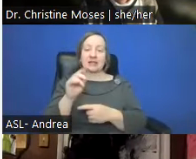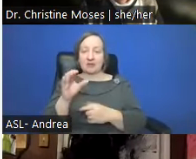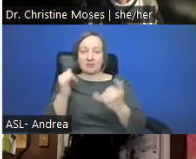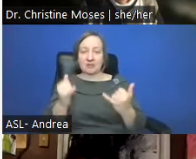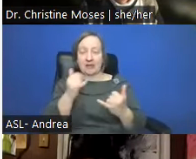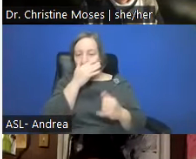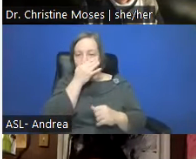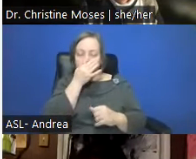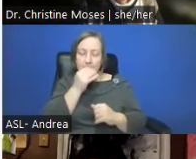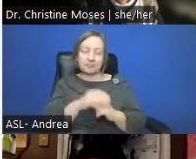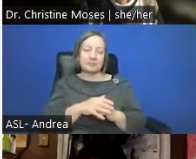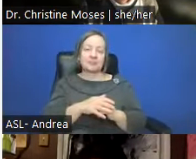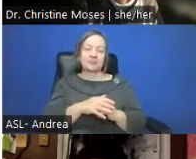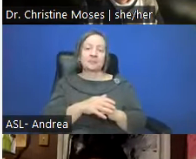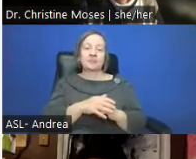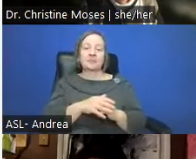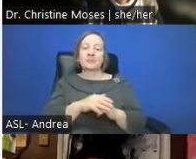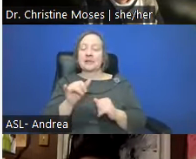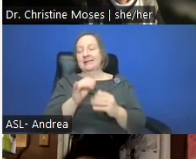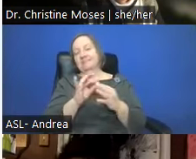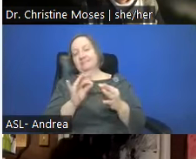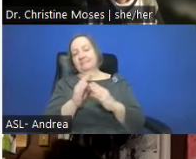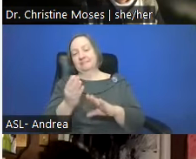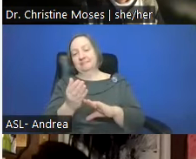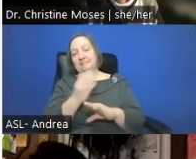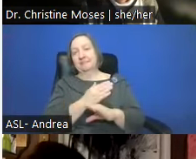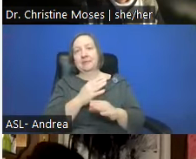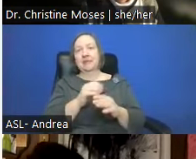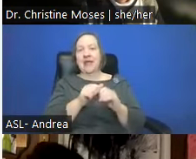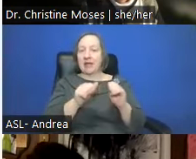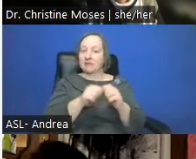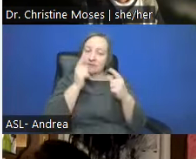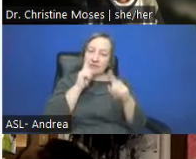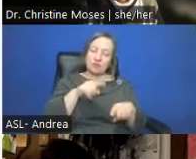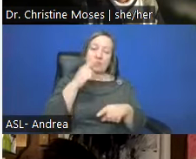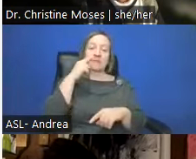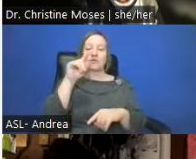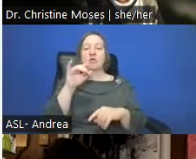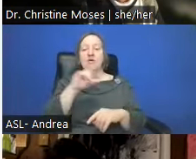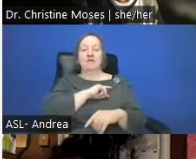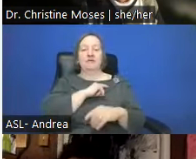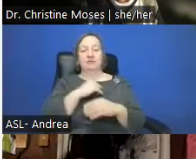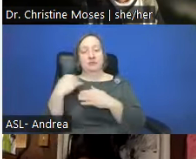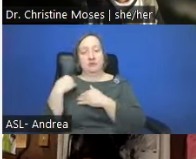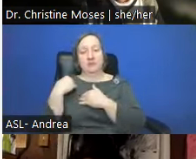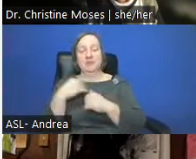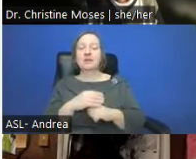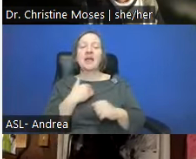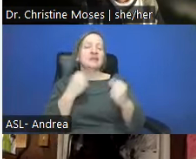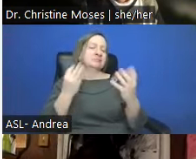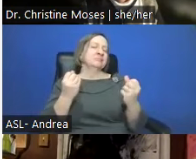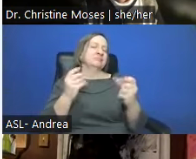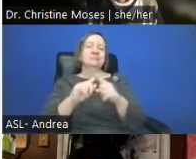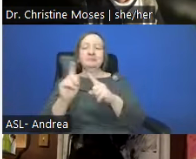was previously mentioned, the areas of agreement for officer accountability. And there have been various emails that